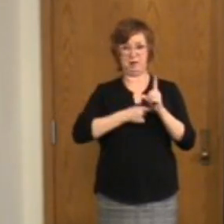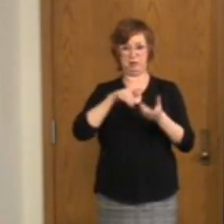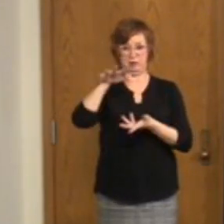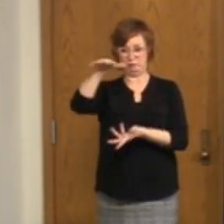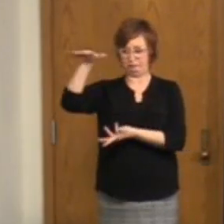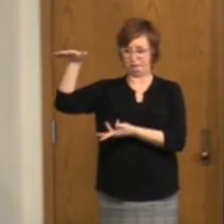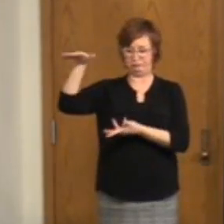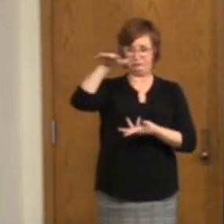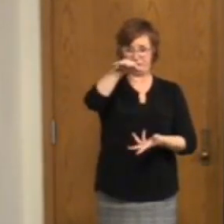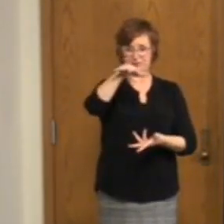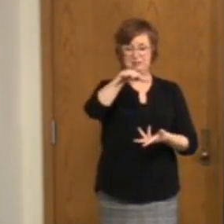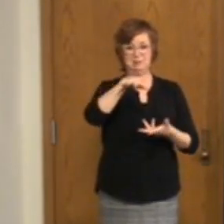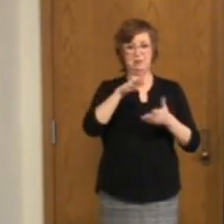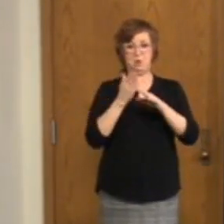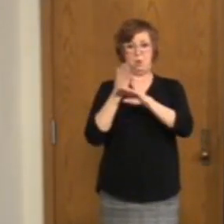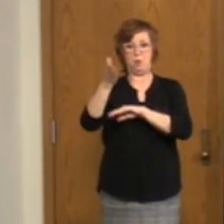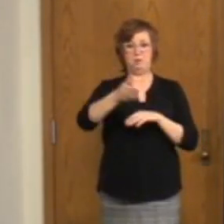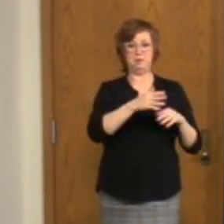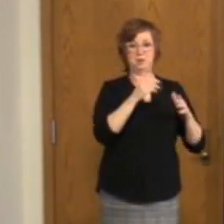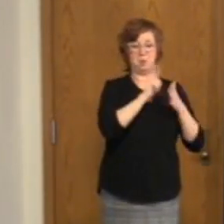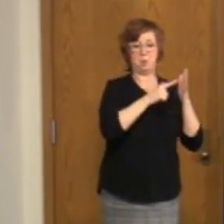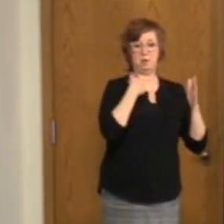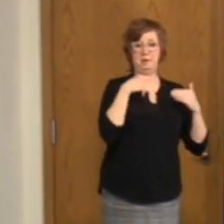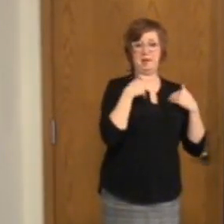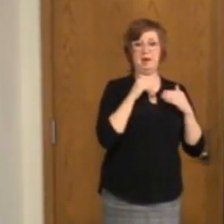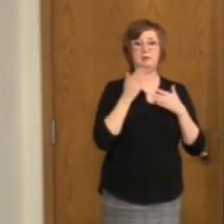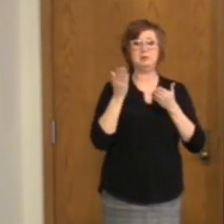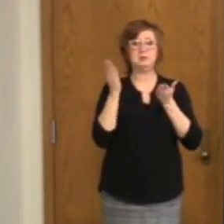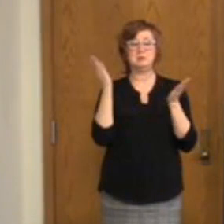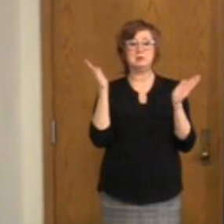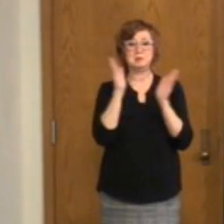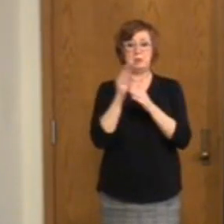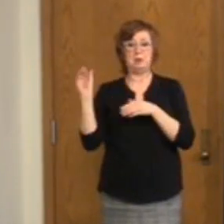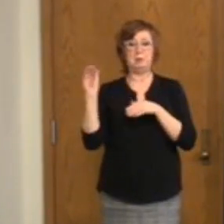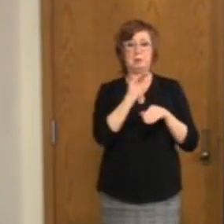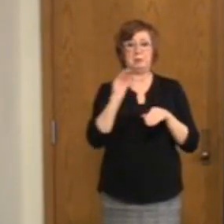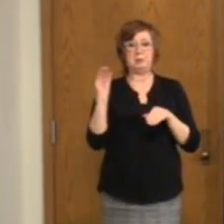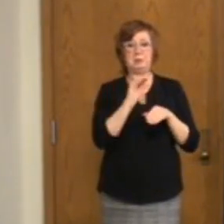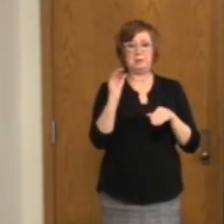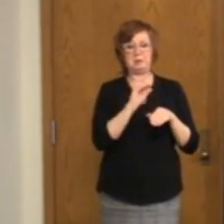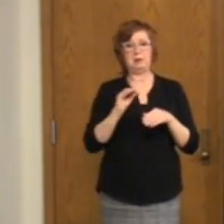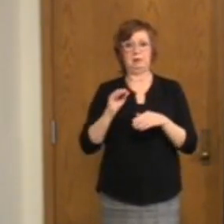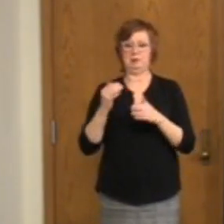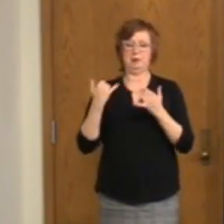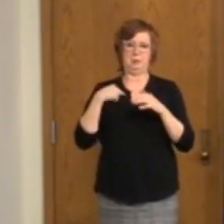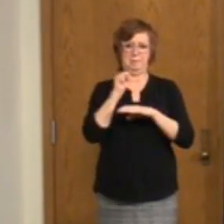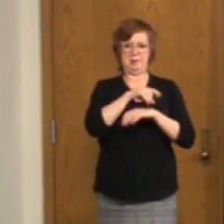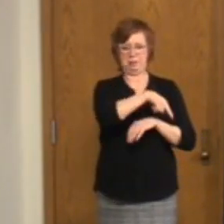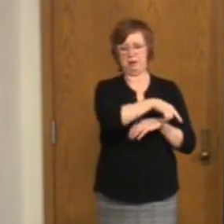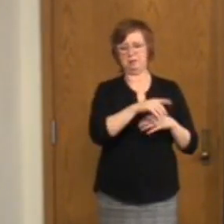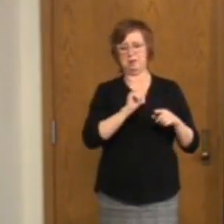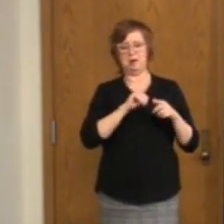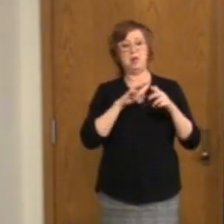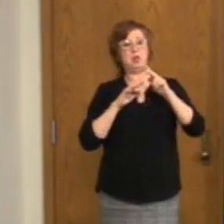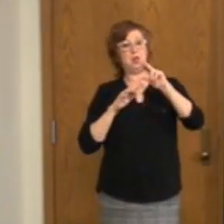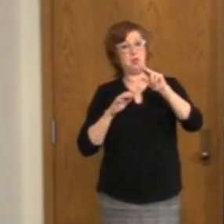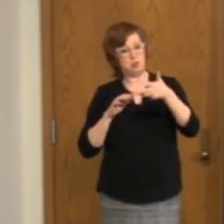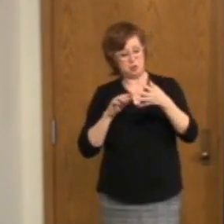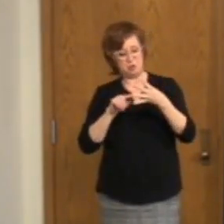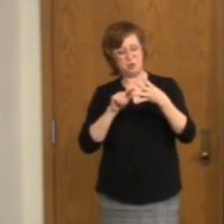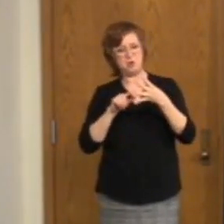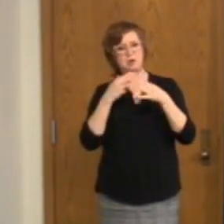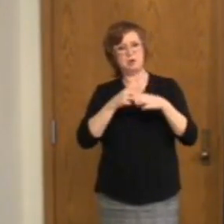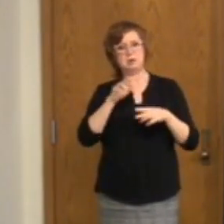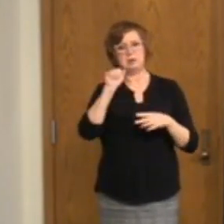now about 15,000 doses of the recently approved AstraZeneca vaccine in March. So things are picking up as we